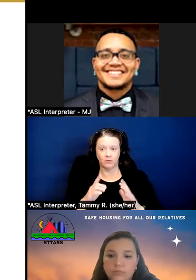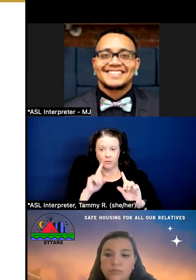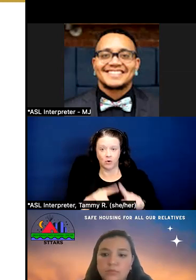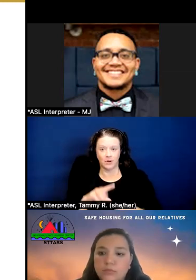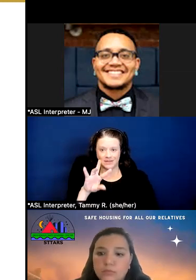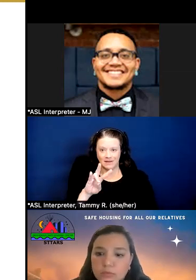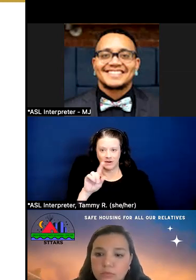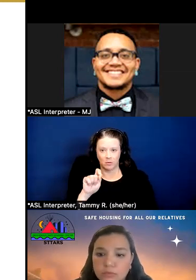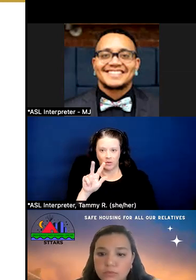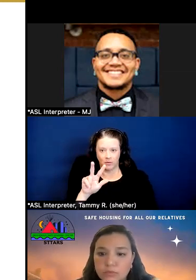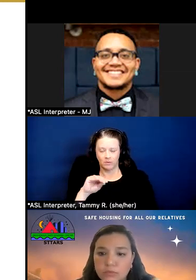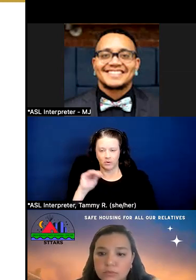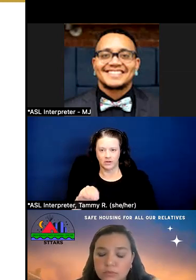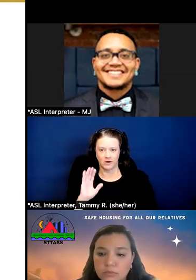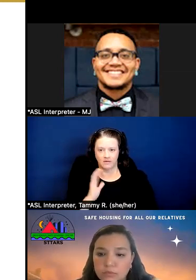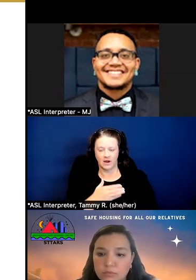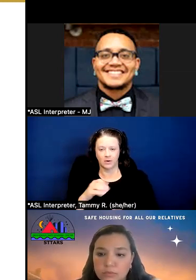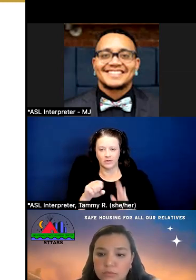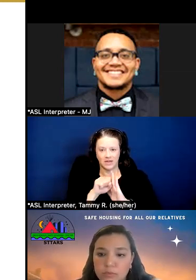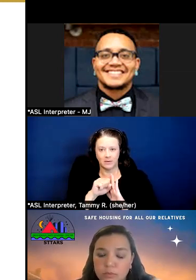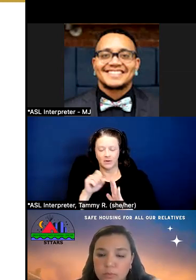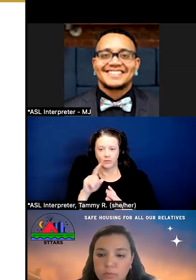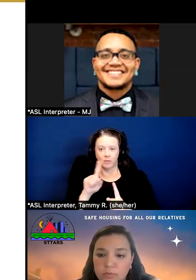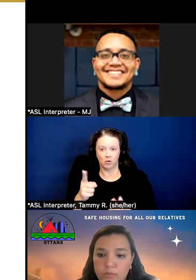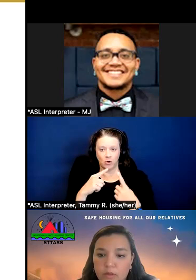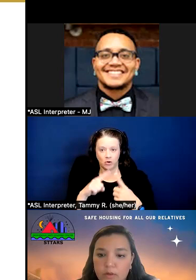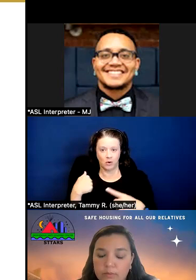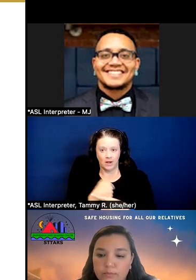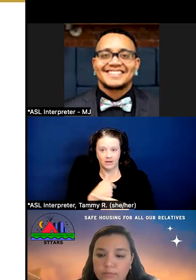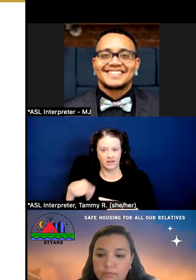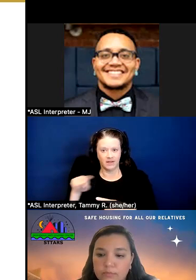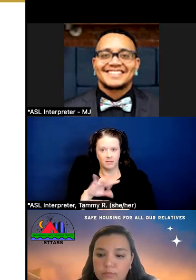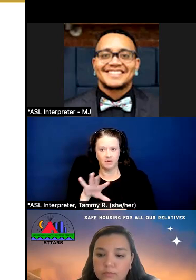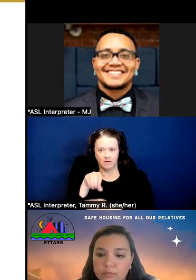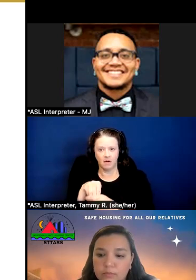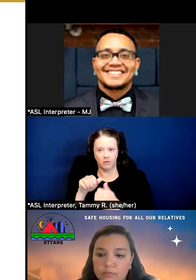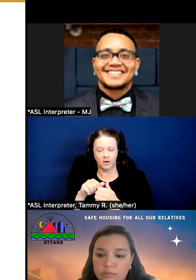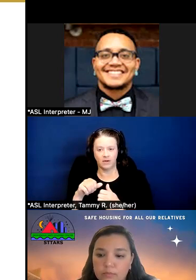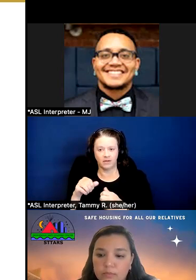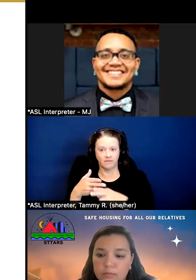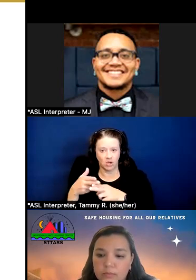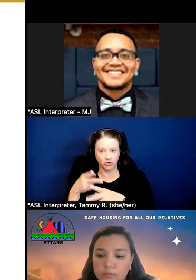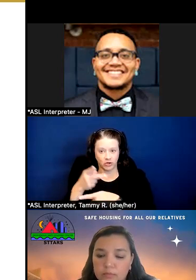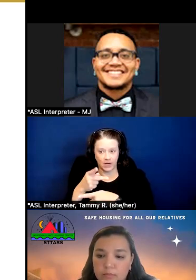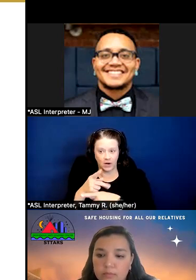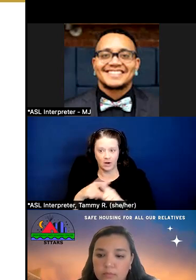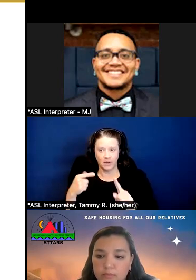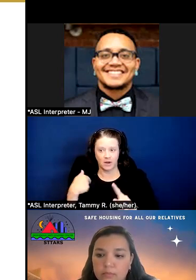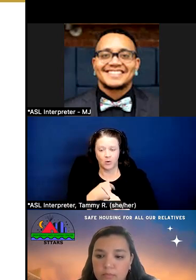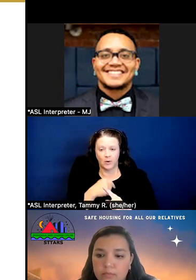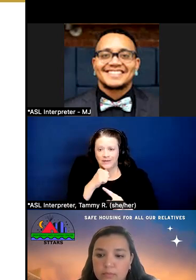7.3% of our sample indicated or reported to us that they had spent time in foster care, but we did not do